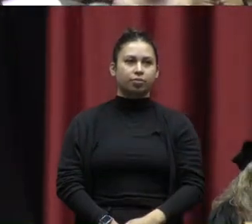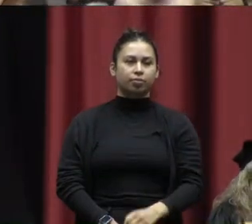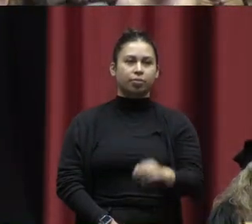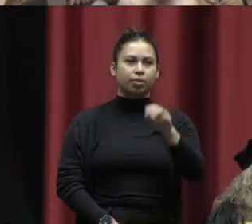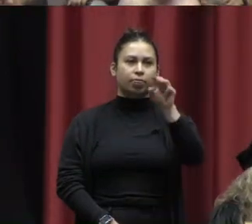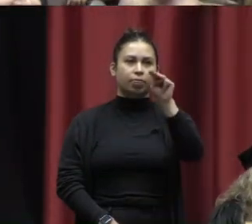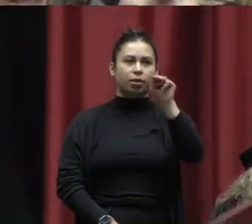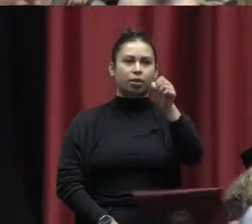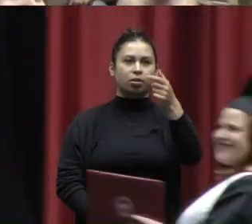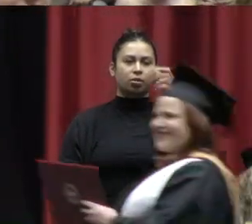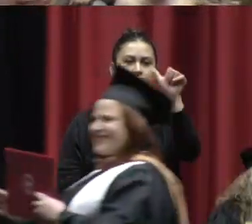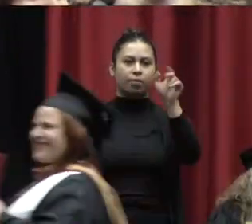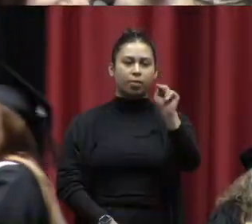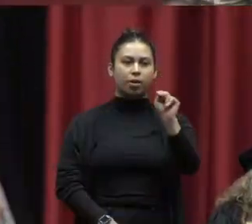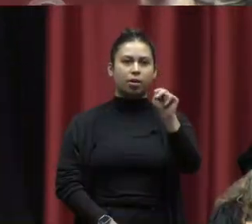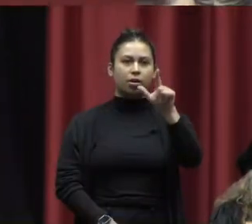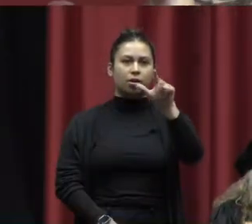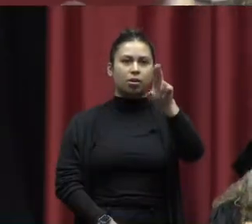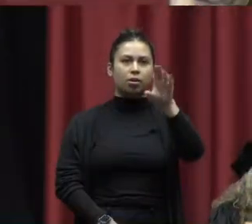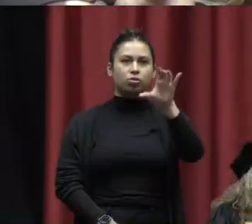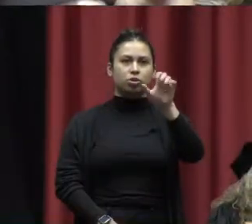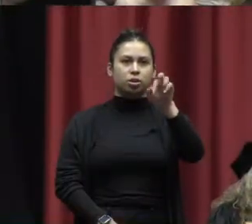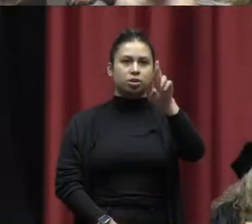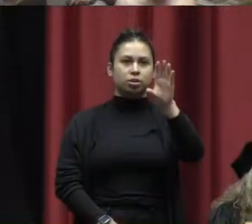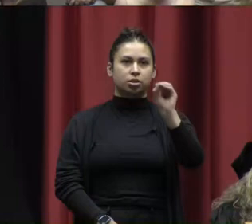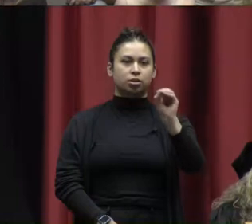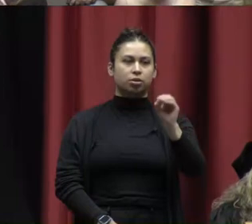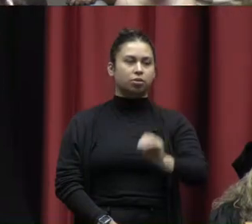Megan Lucero.